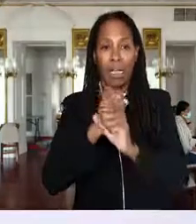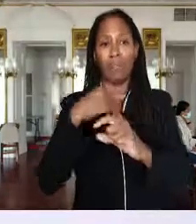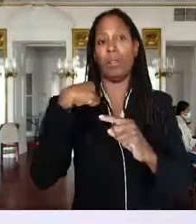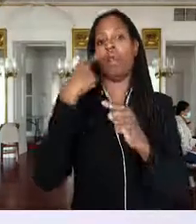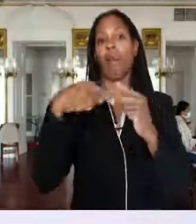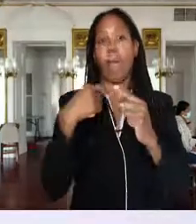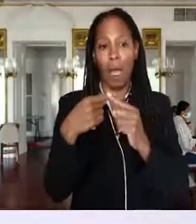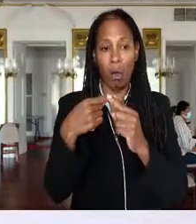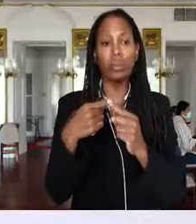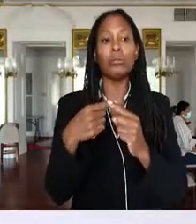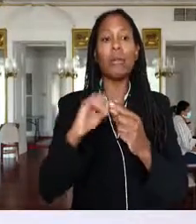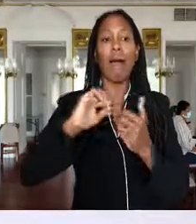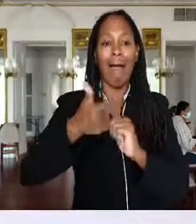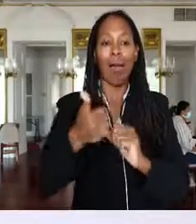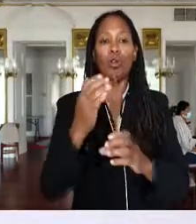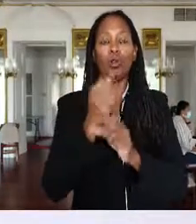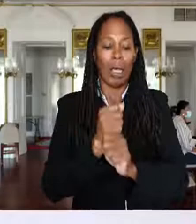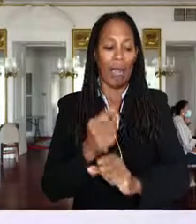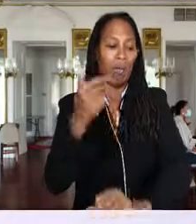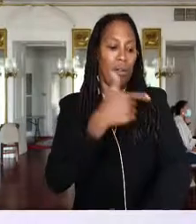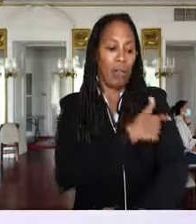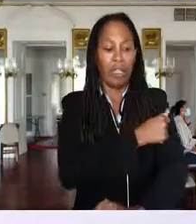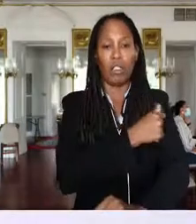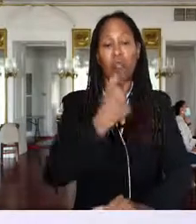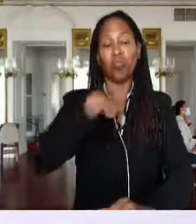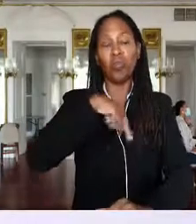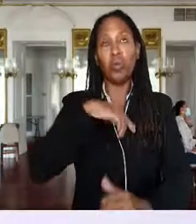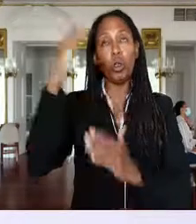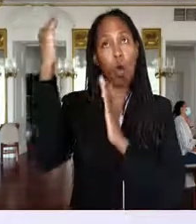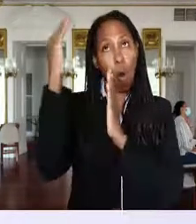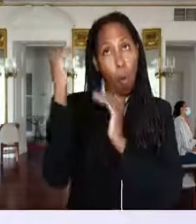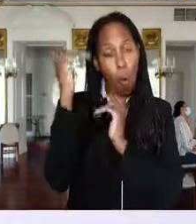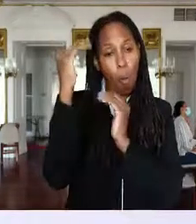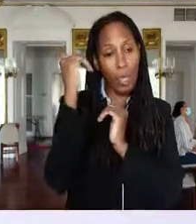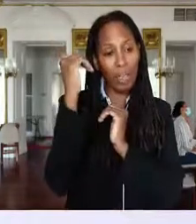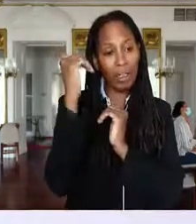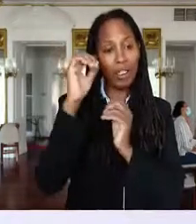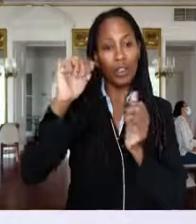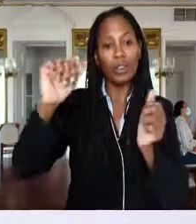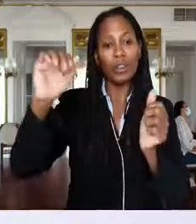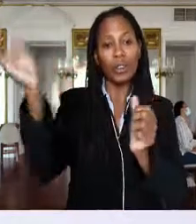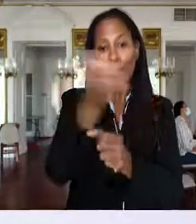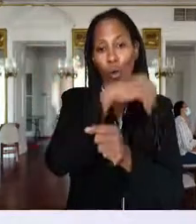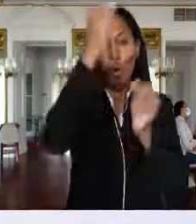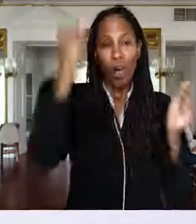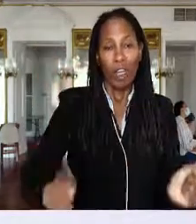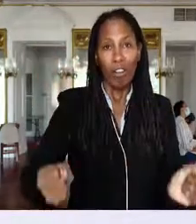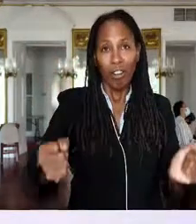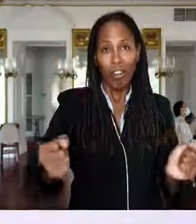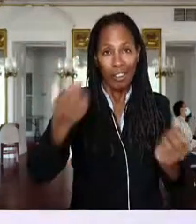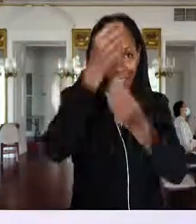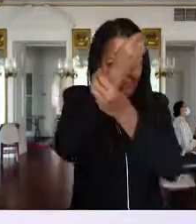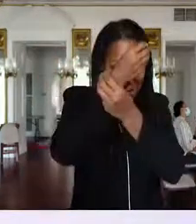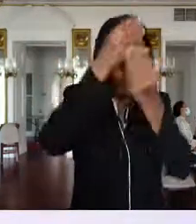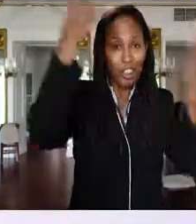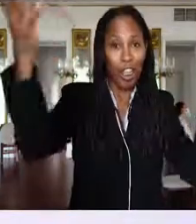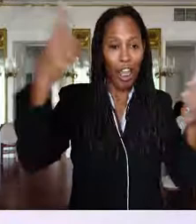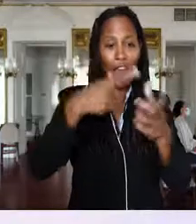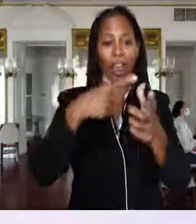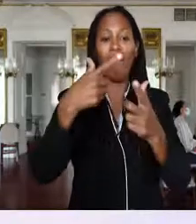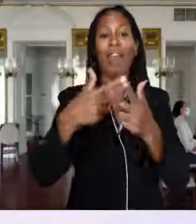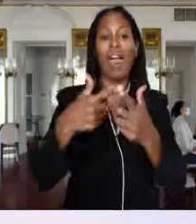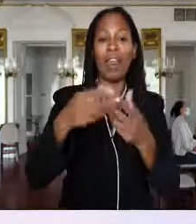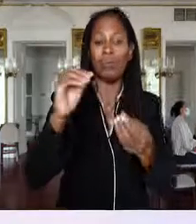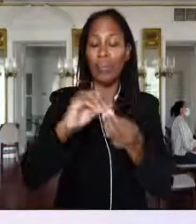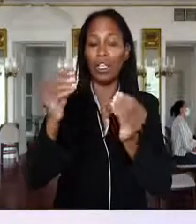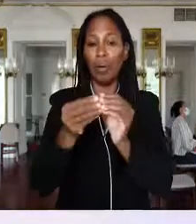start announcing, we're hoping that we'll get more of a push, but we're in that hard section now where people are just inhibited by taking the